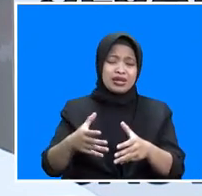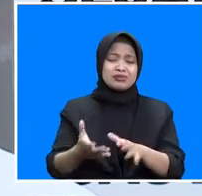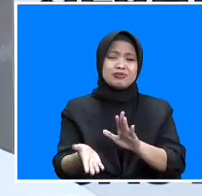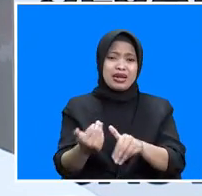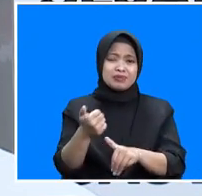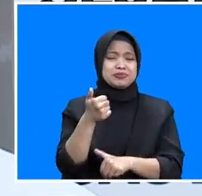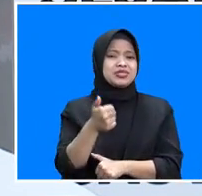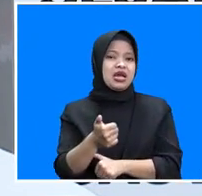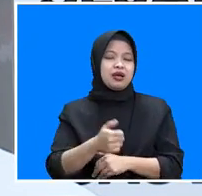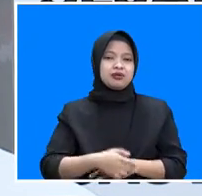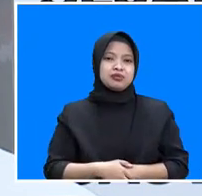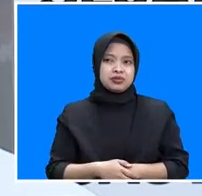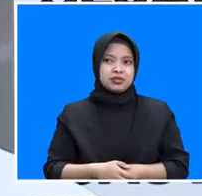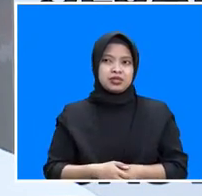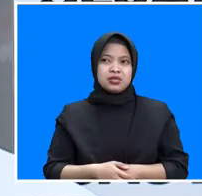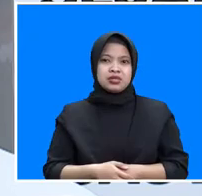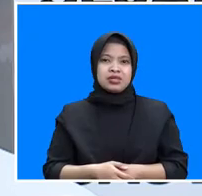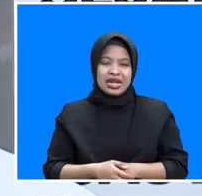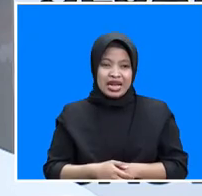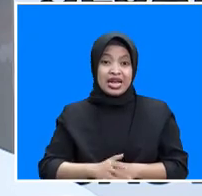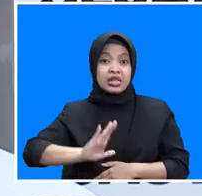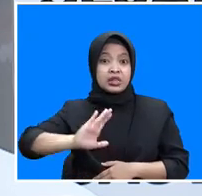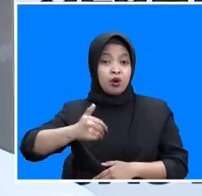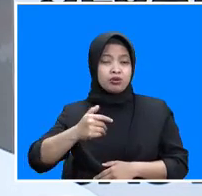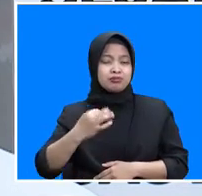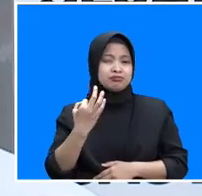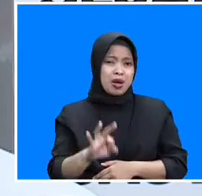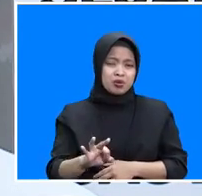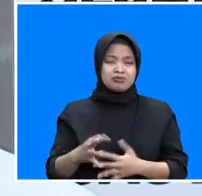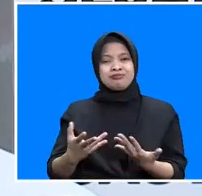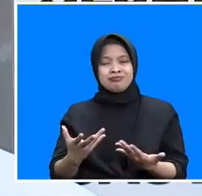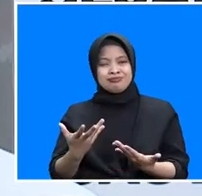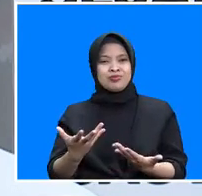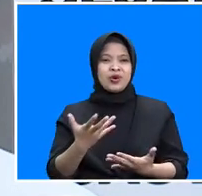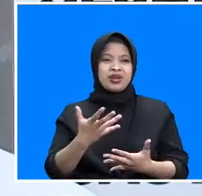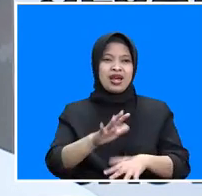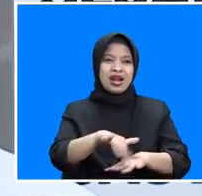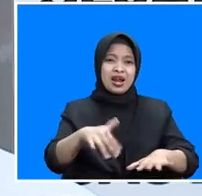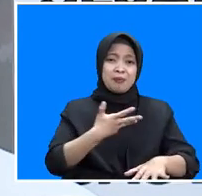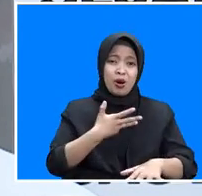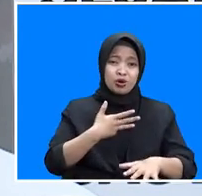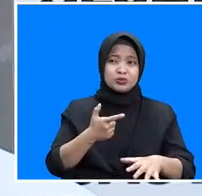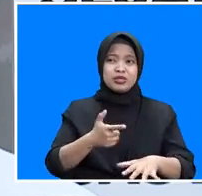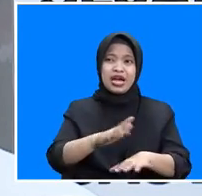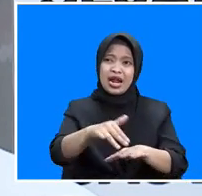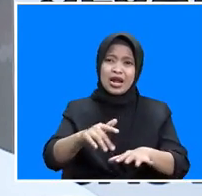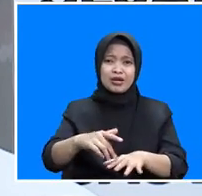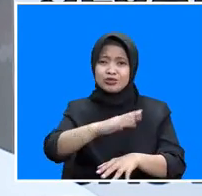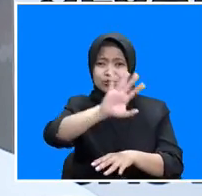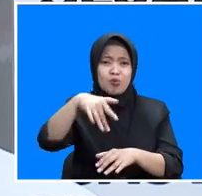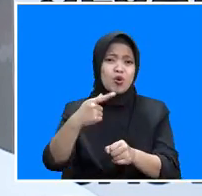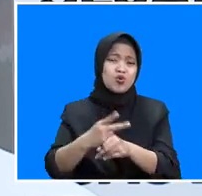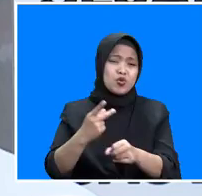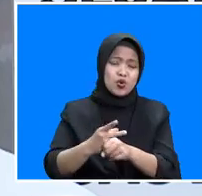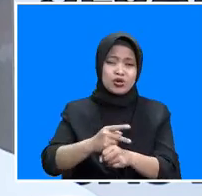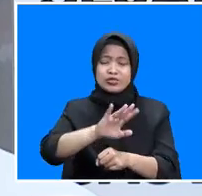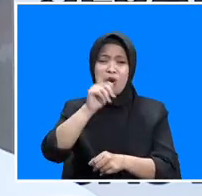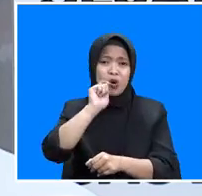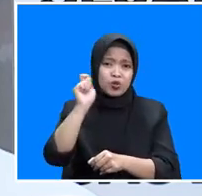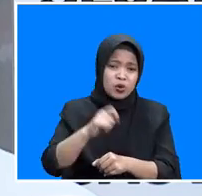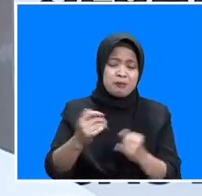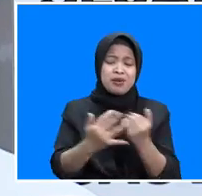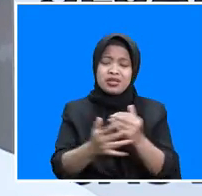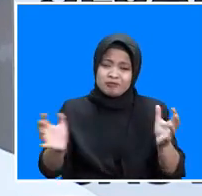school year starting. I really want to encourage all the students, all the teachers, all the parents, communities,